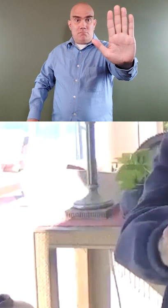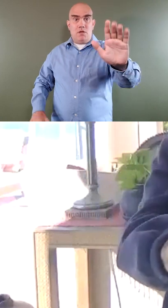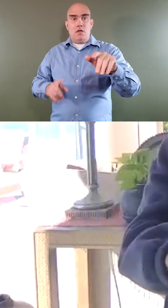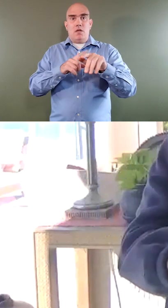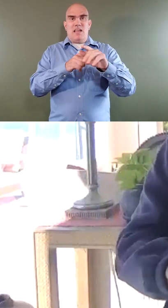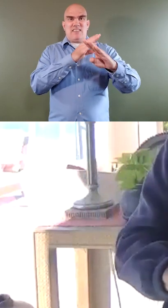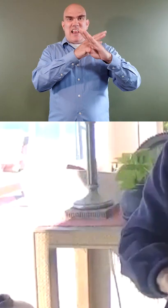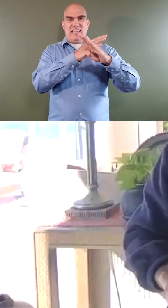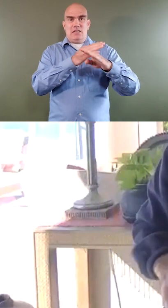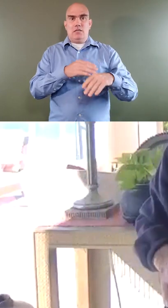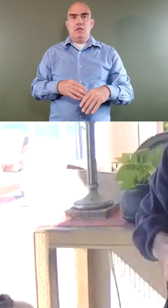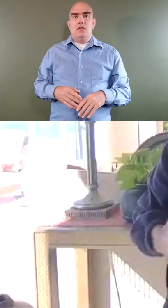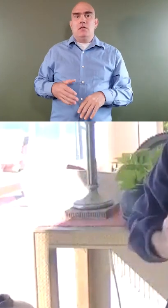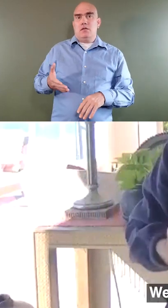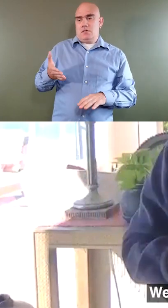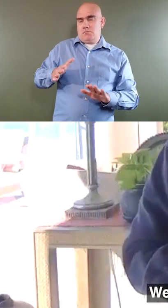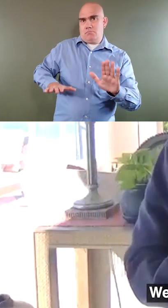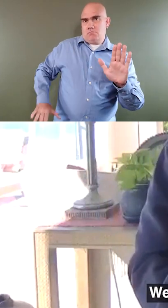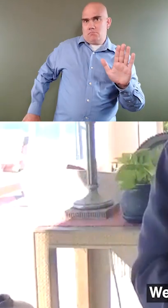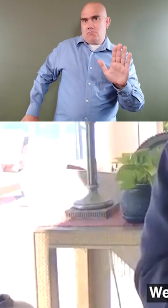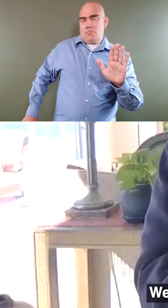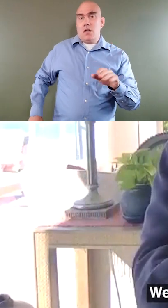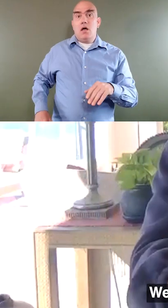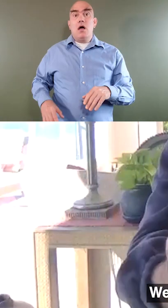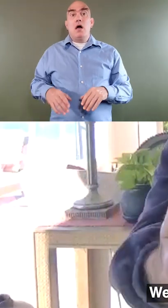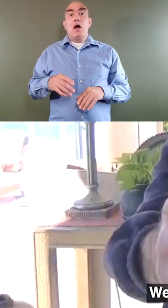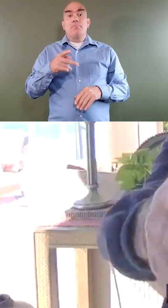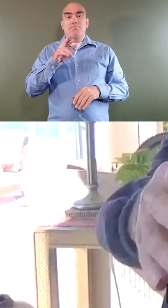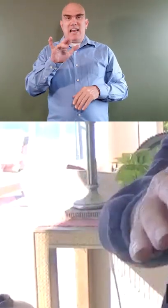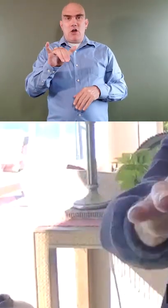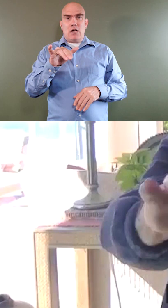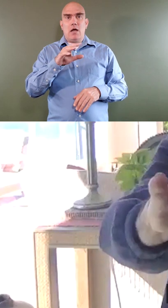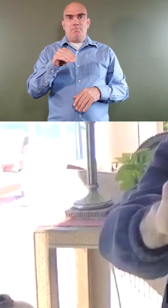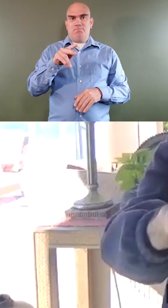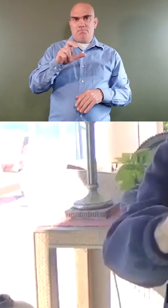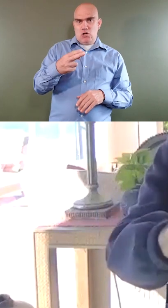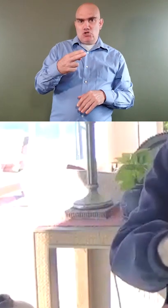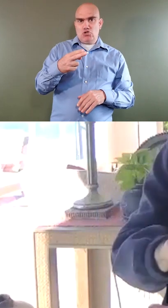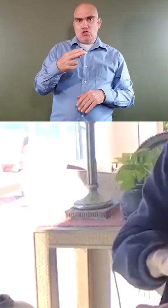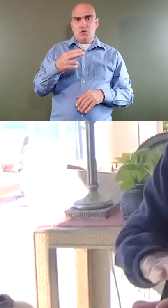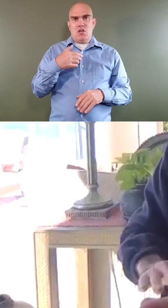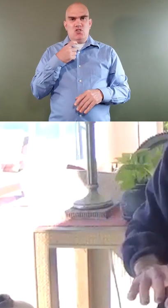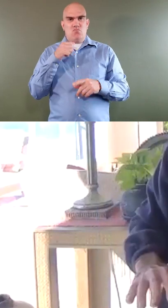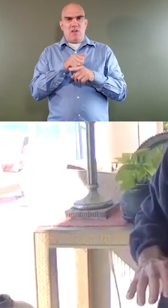deflect, deflect, parry, and punch. We can do this forever if we want, just practice this